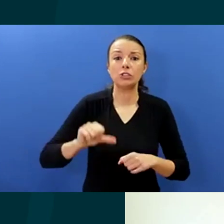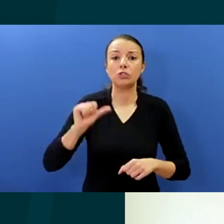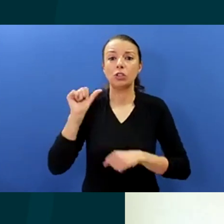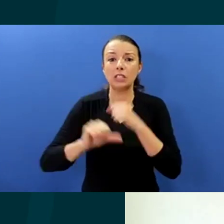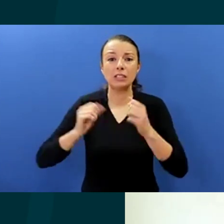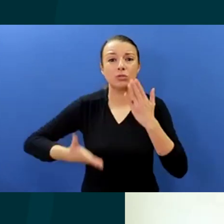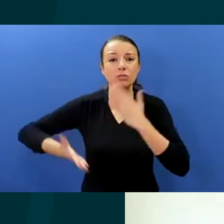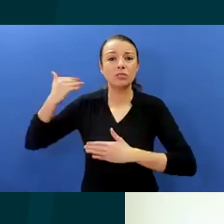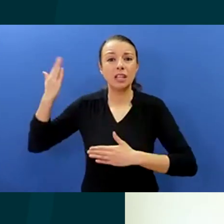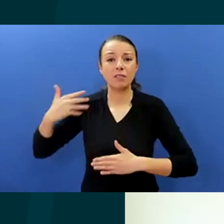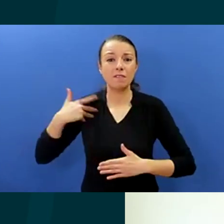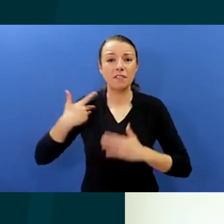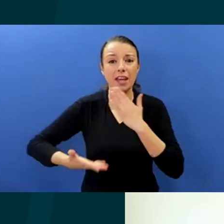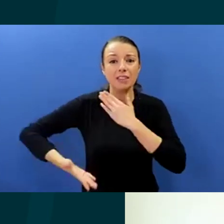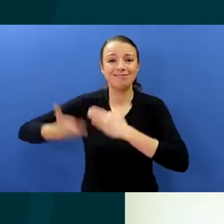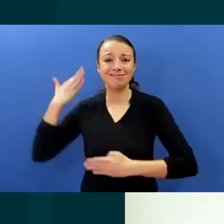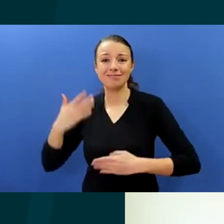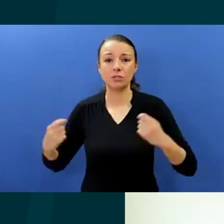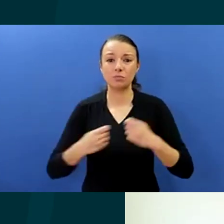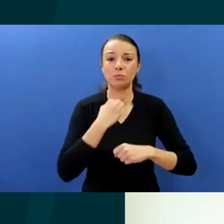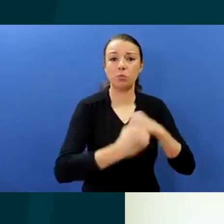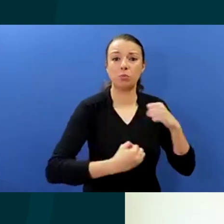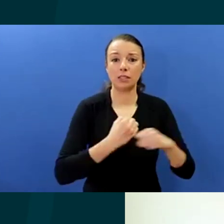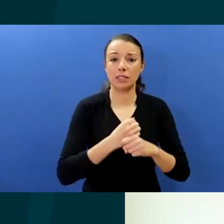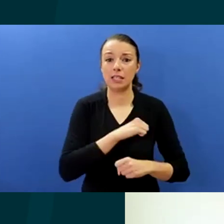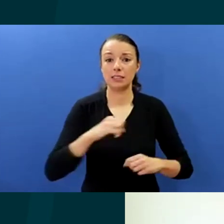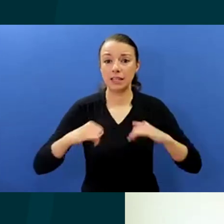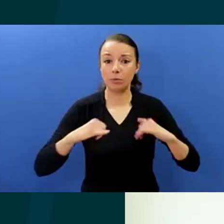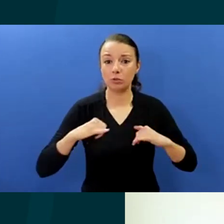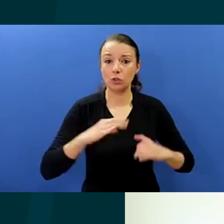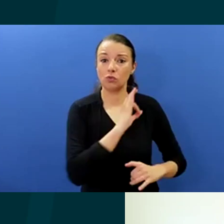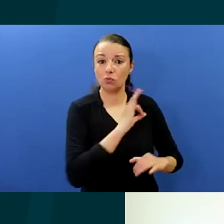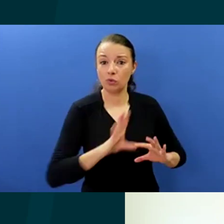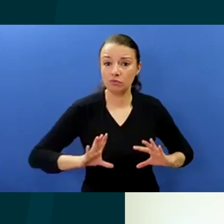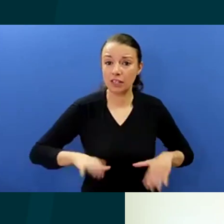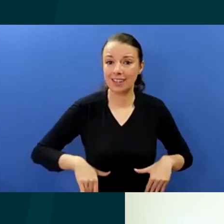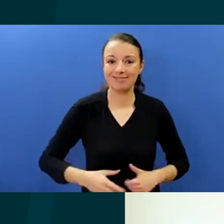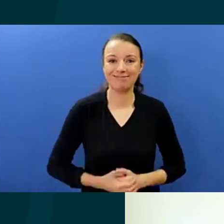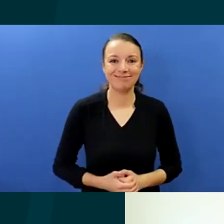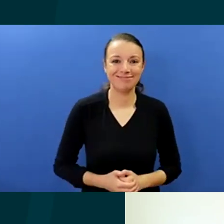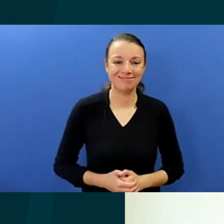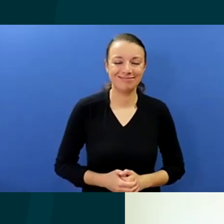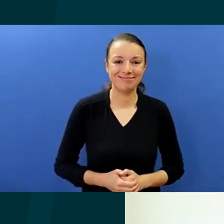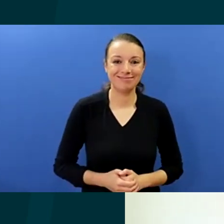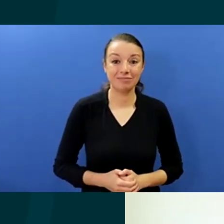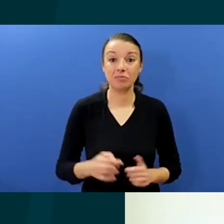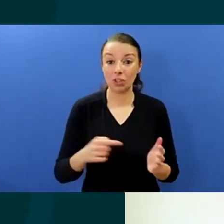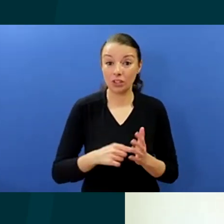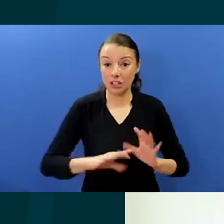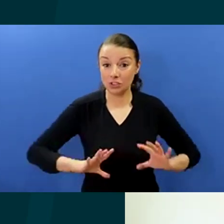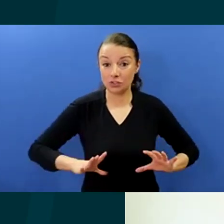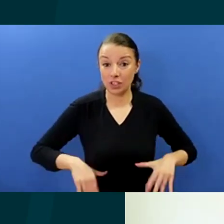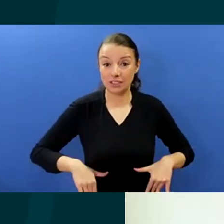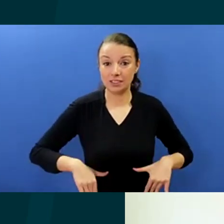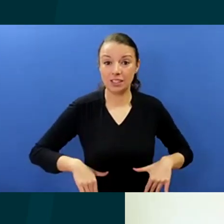tradition, we can say dating back to the previous century, tradition of collaborating with the Swiss local governments.